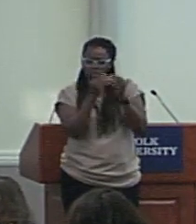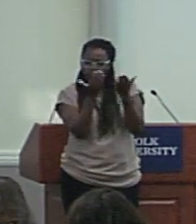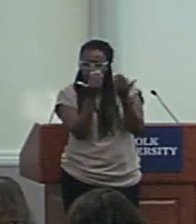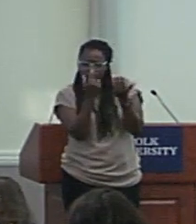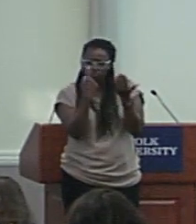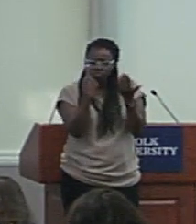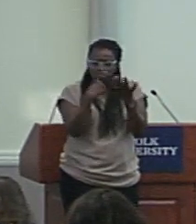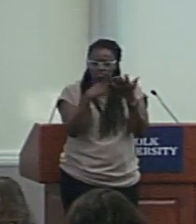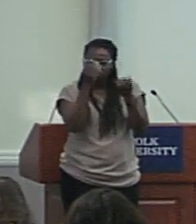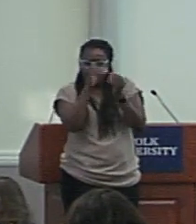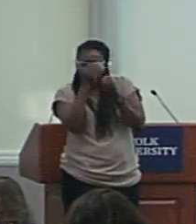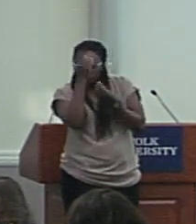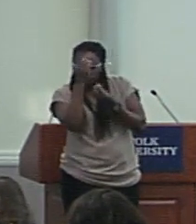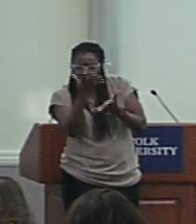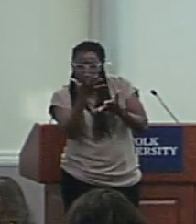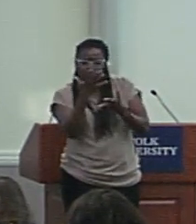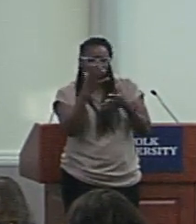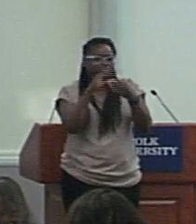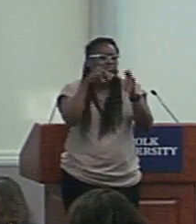which